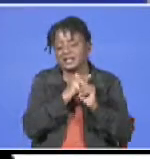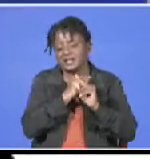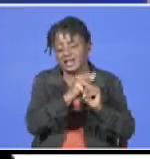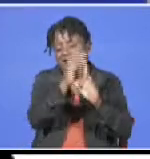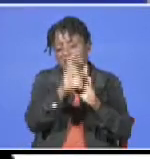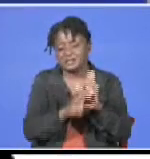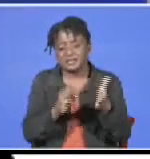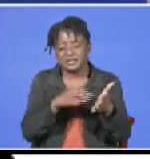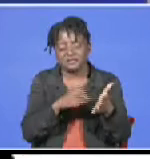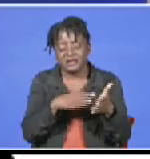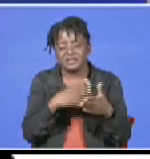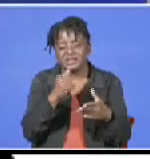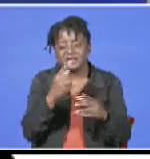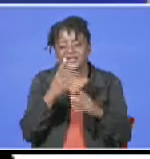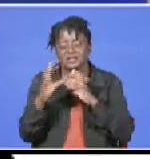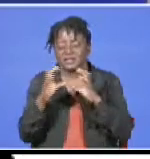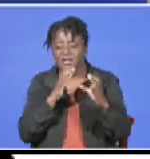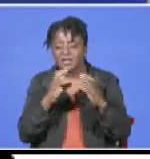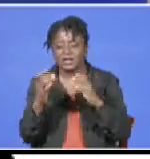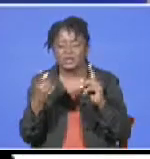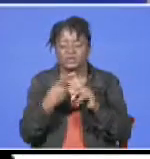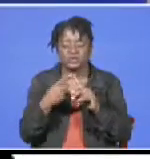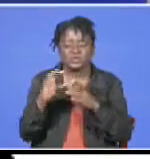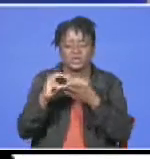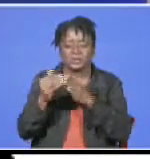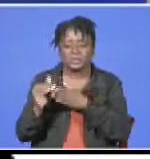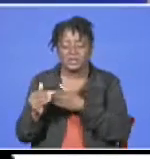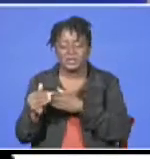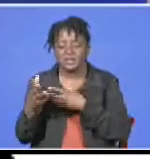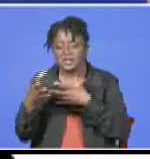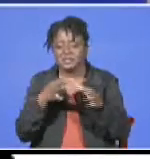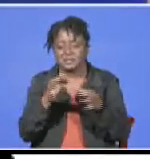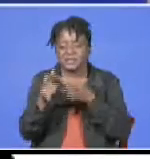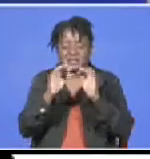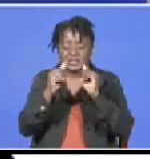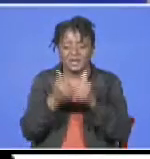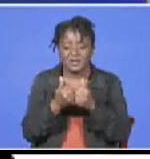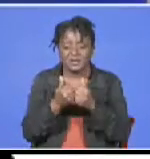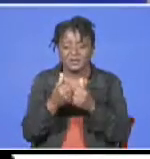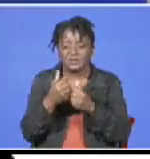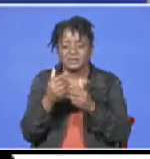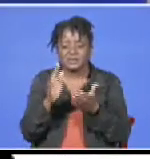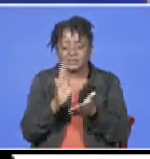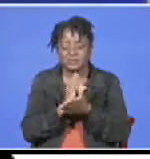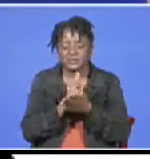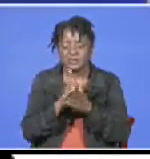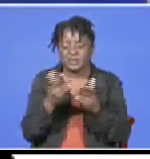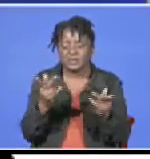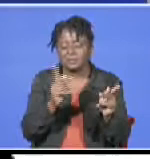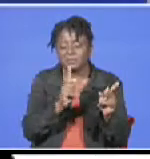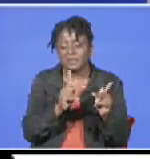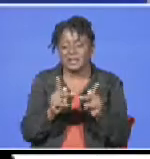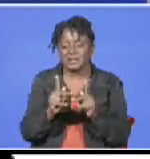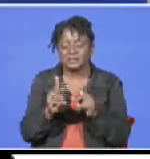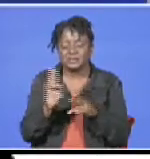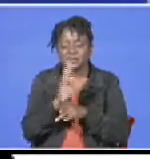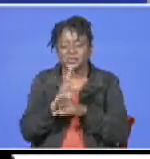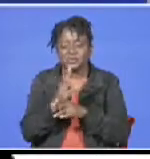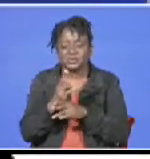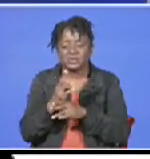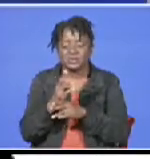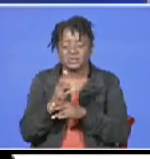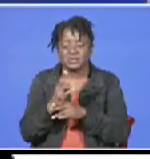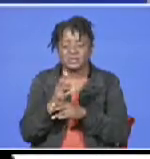community. Our Crystal Darling explains how the Institute plans to incorporate the country's bright young minds to assist